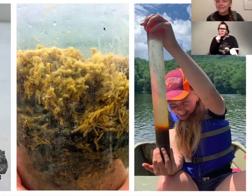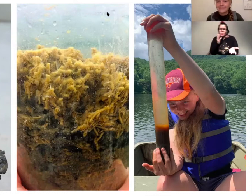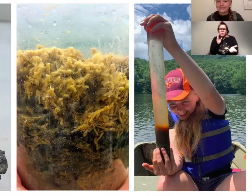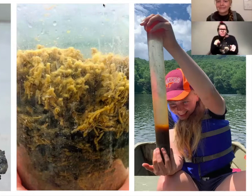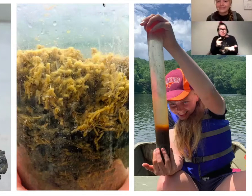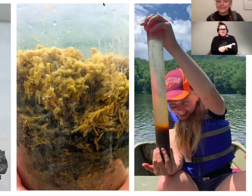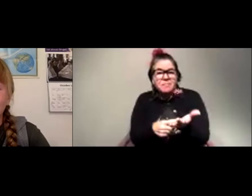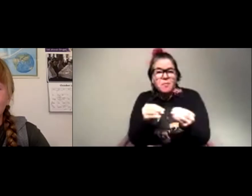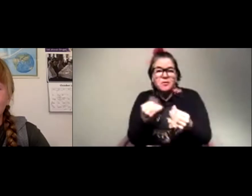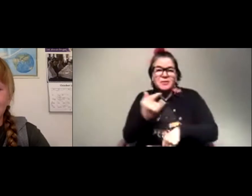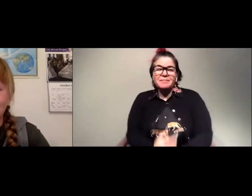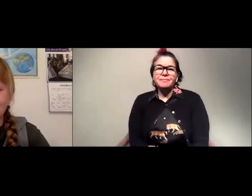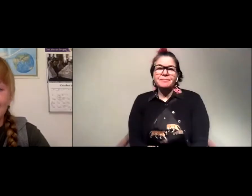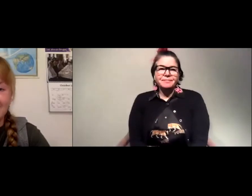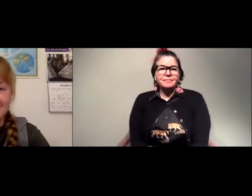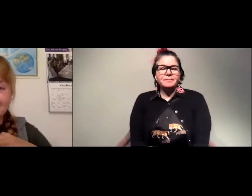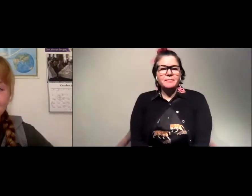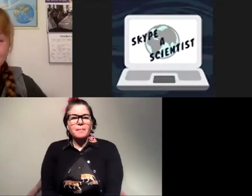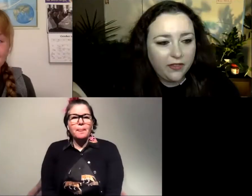today.